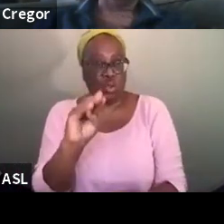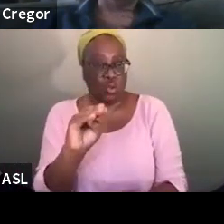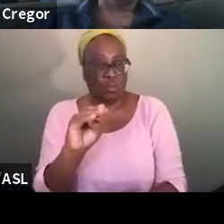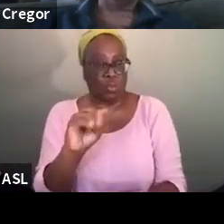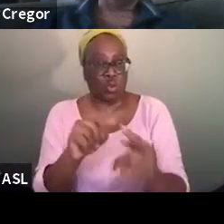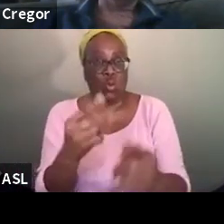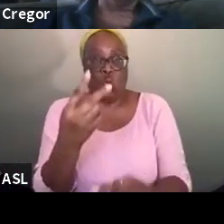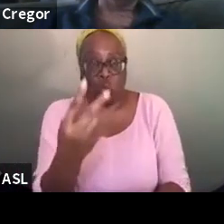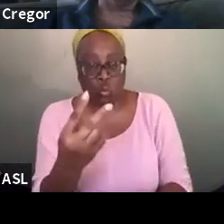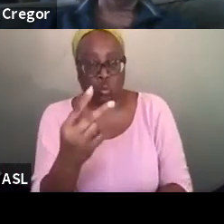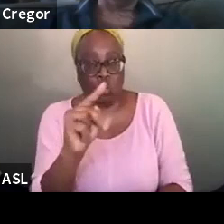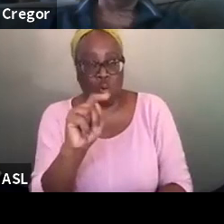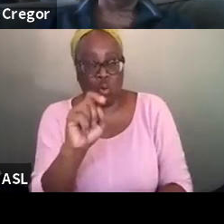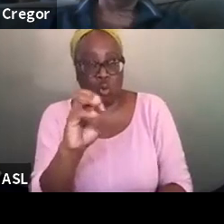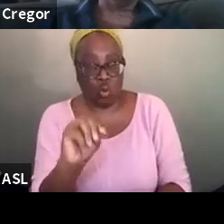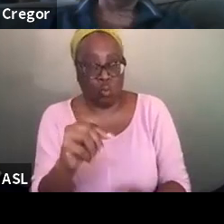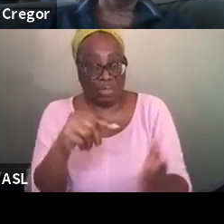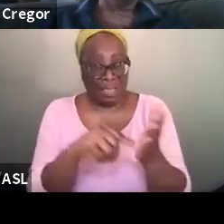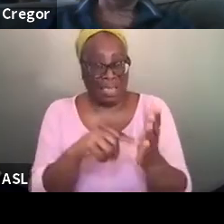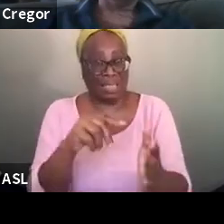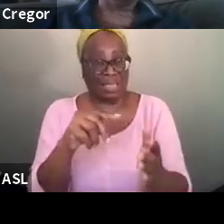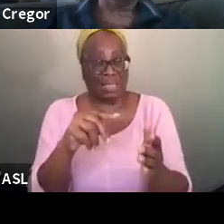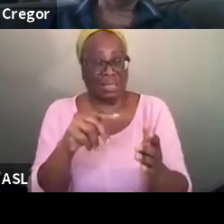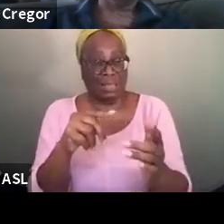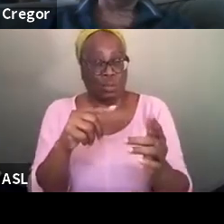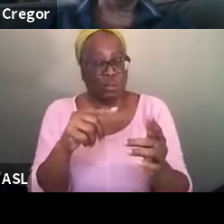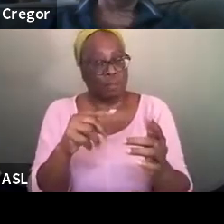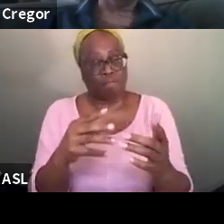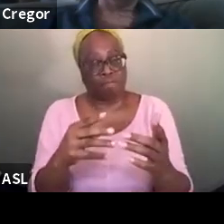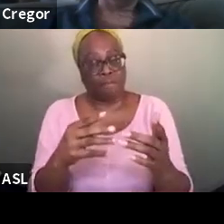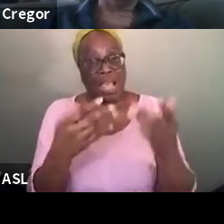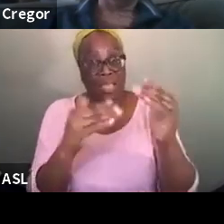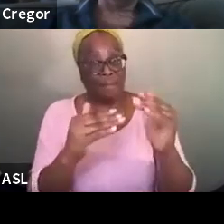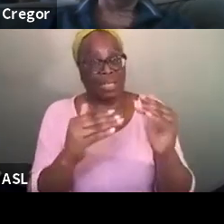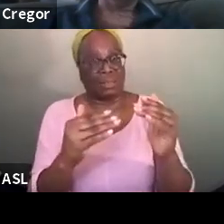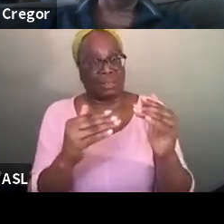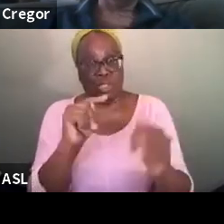this September for 6th grade only.